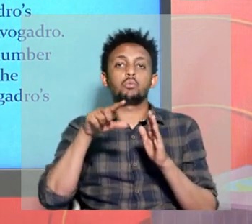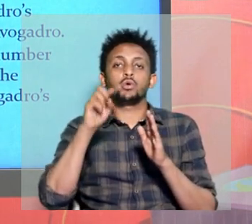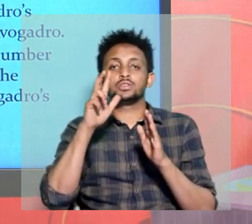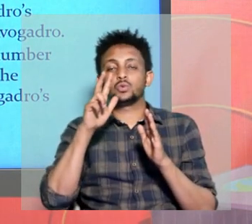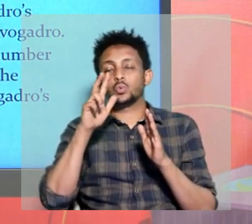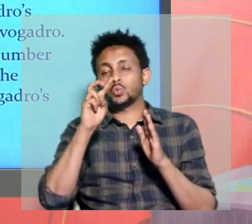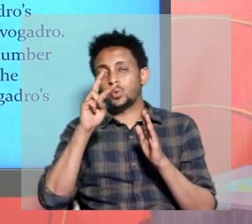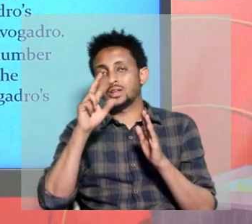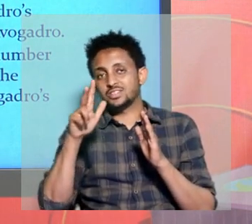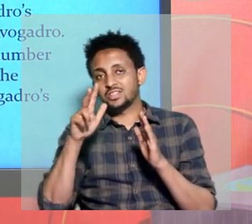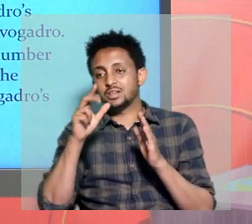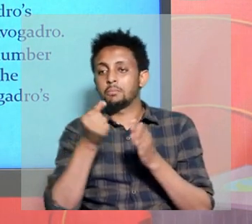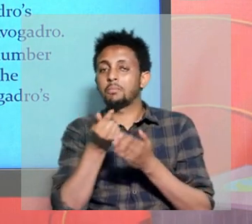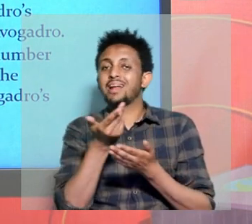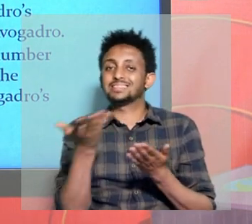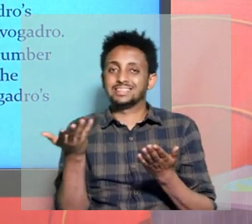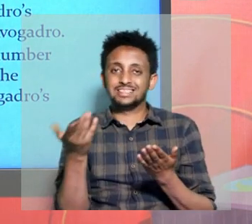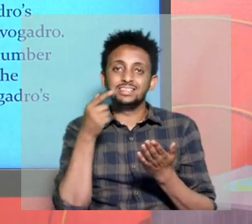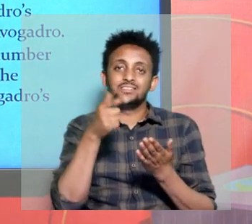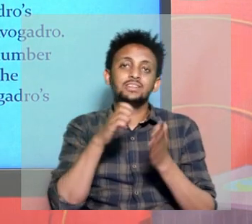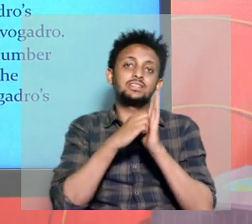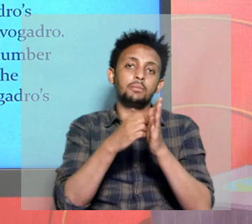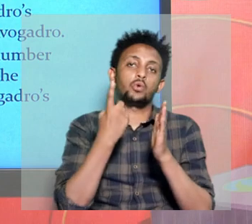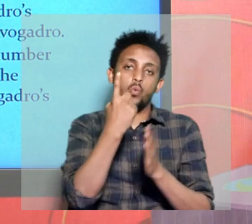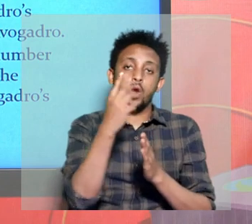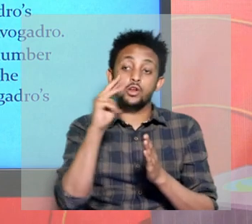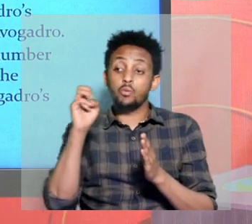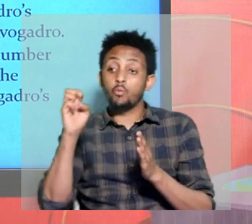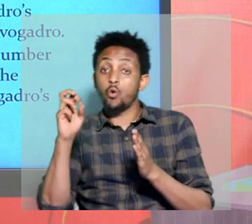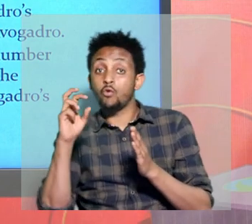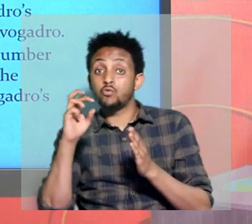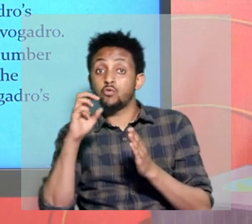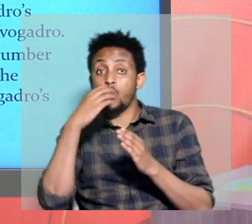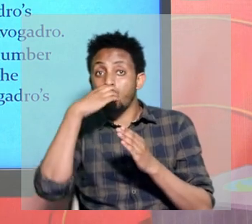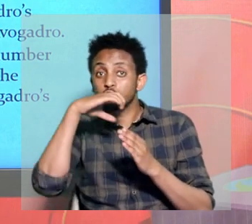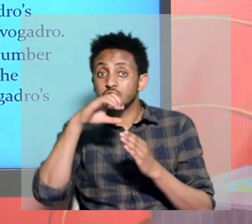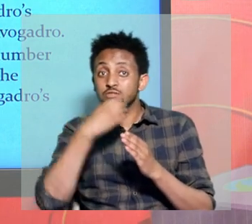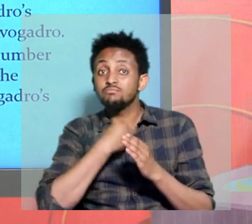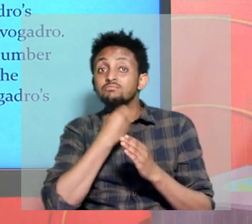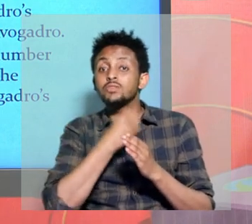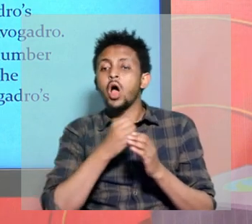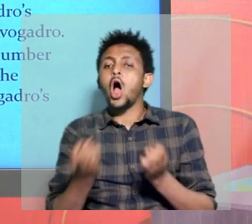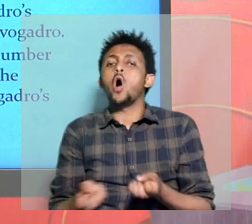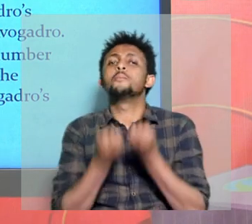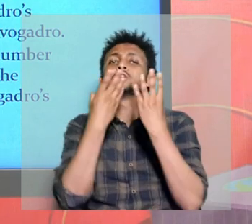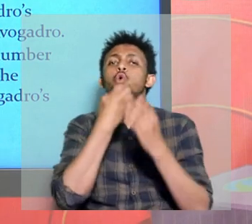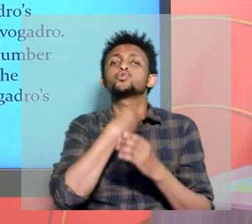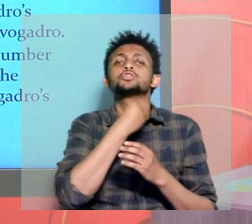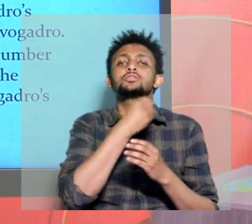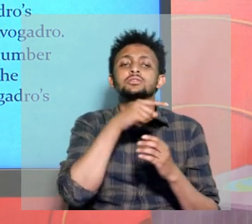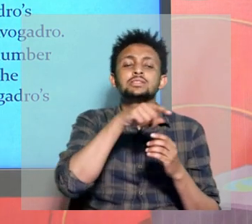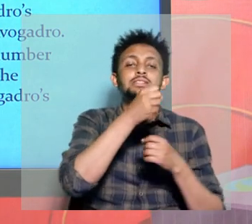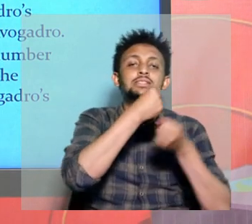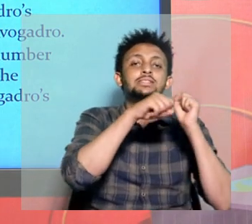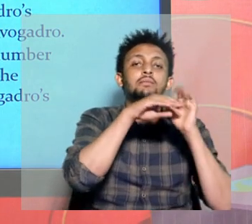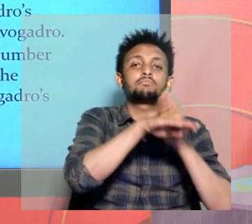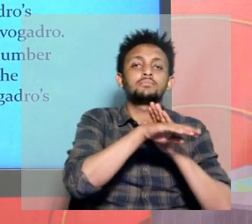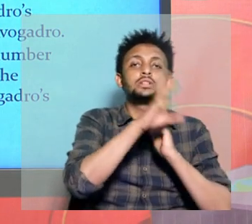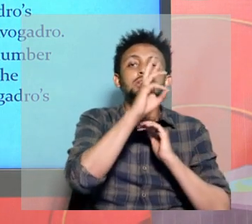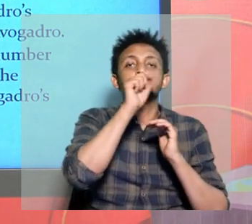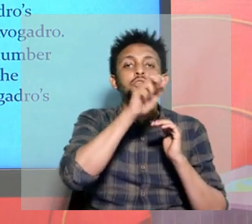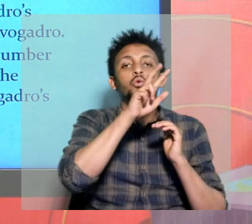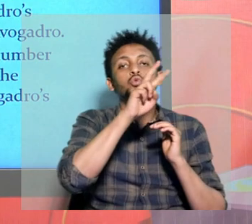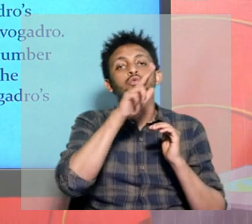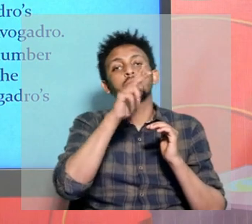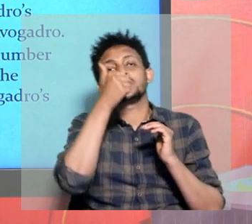power of 23 particles. Here, for example, if you have 1 mole of oxygen, meaning that there are how many oxygens in that system? 6.02